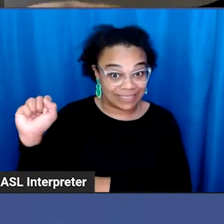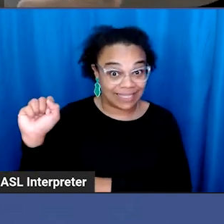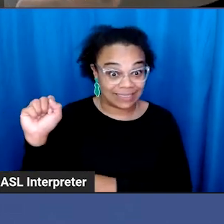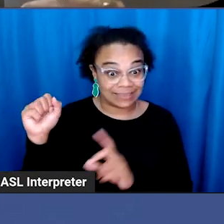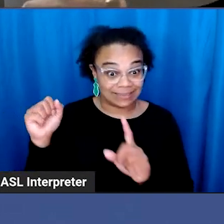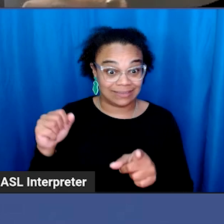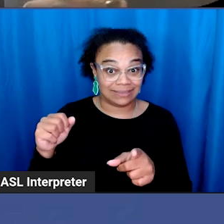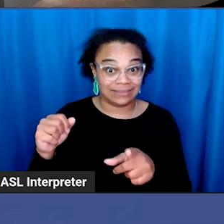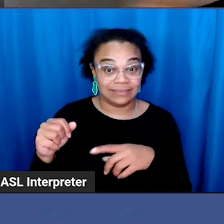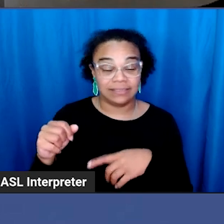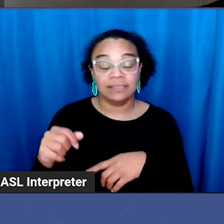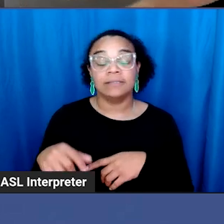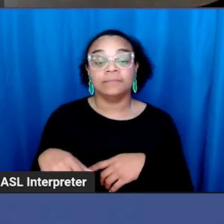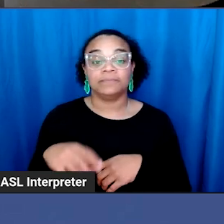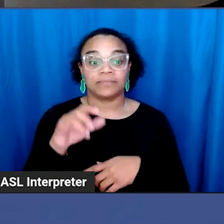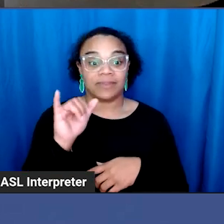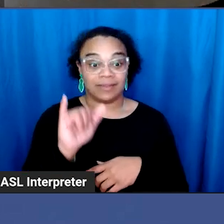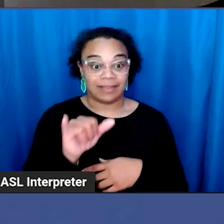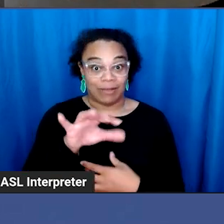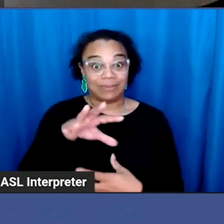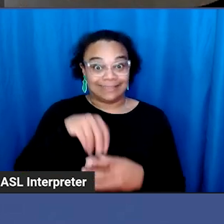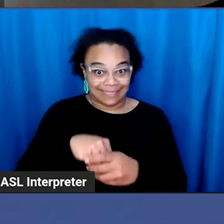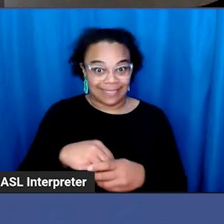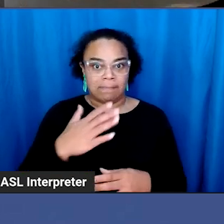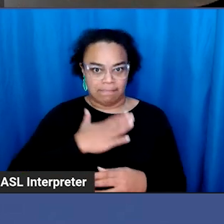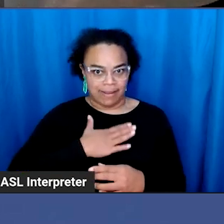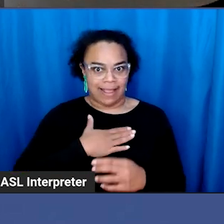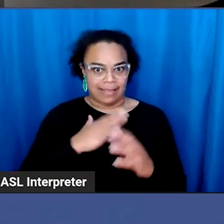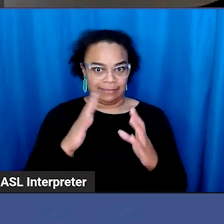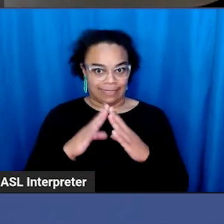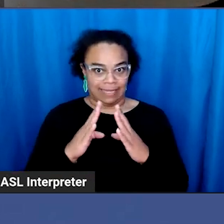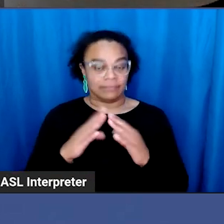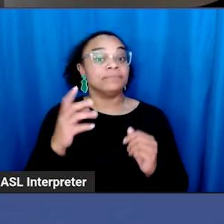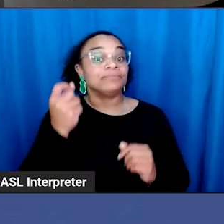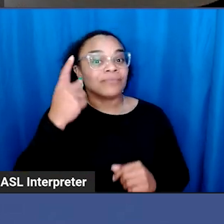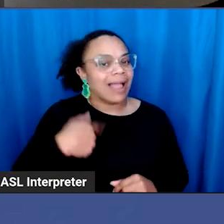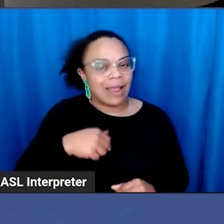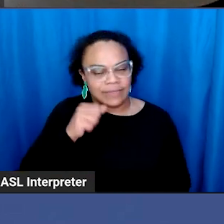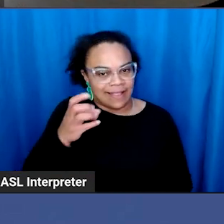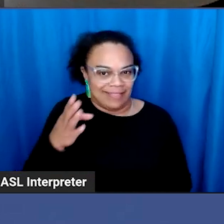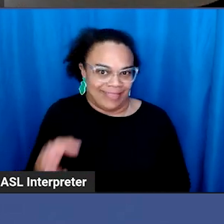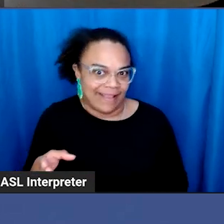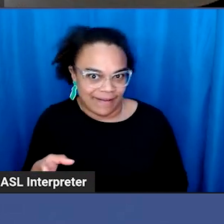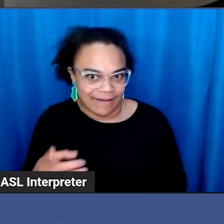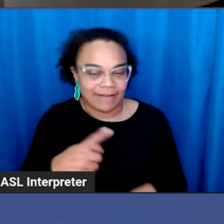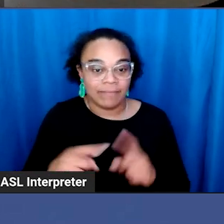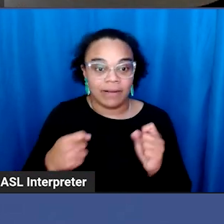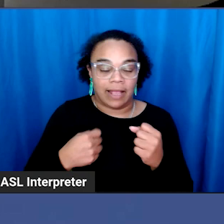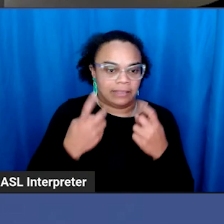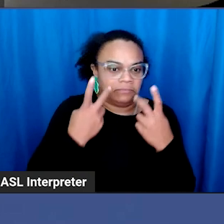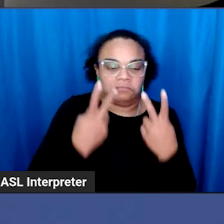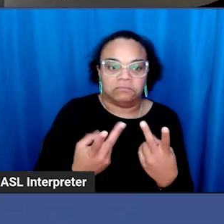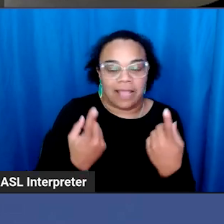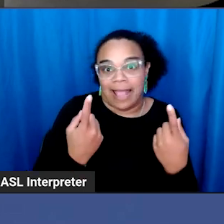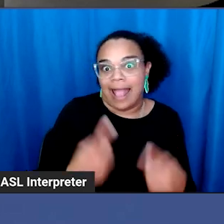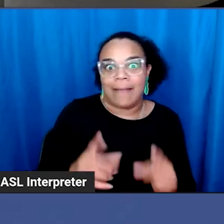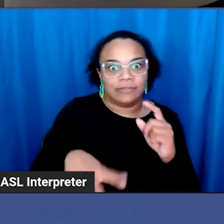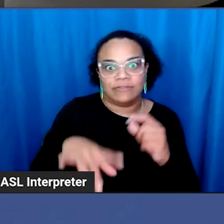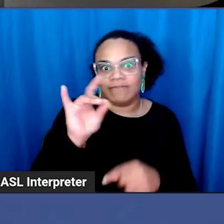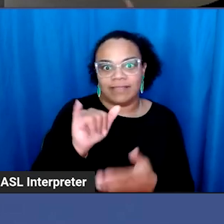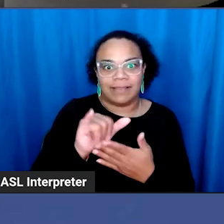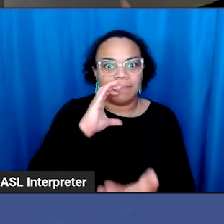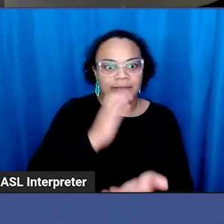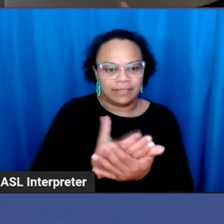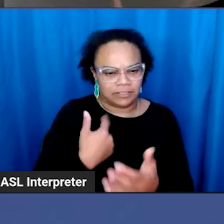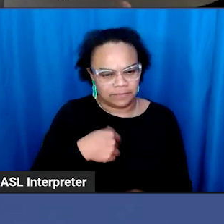And it was in my hometown, and I wasn't there for it, but I just found it by an off chance, and I'm like, I have